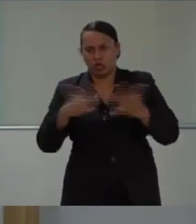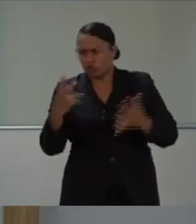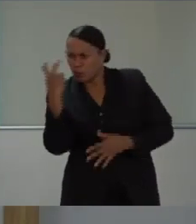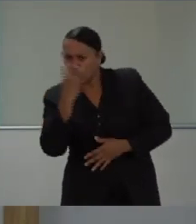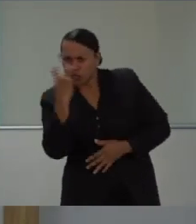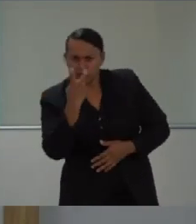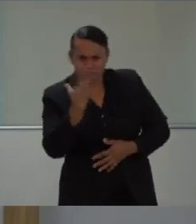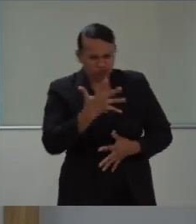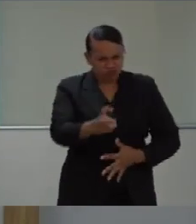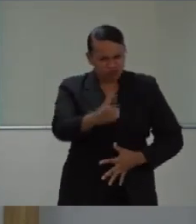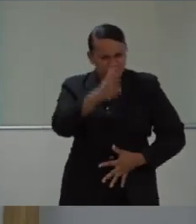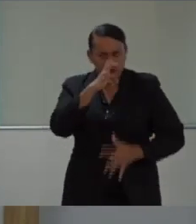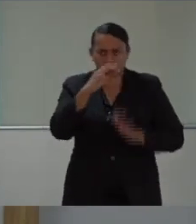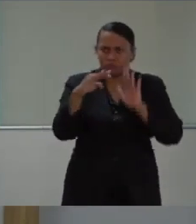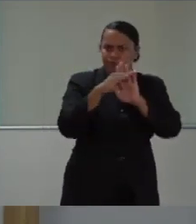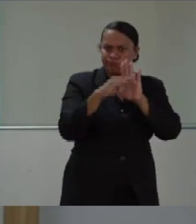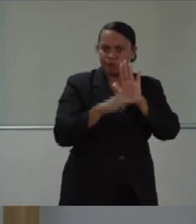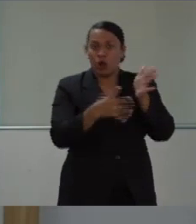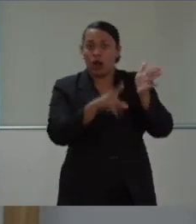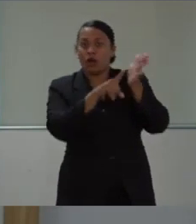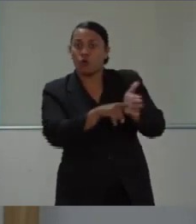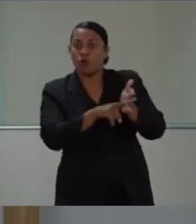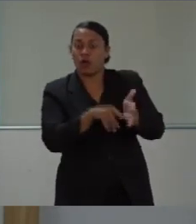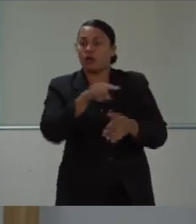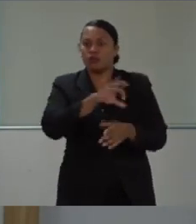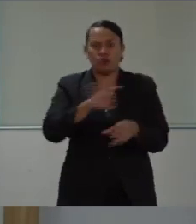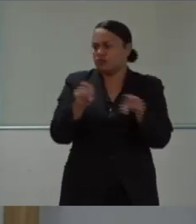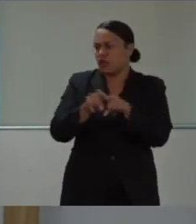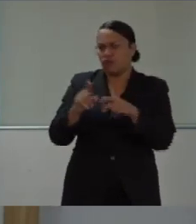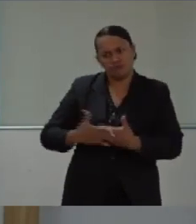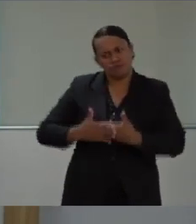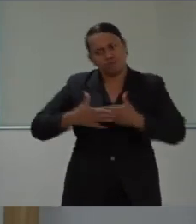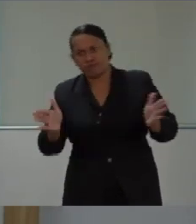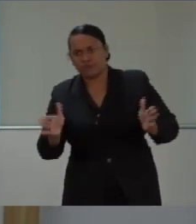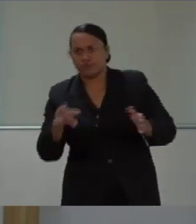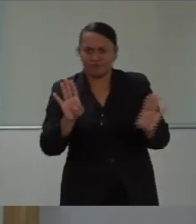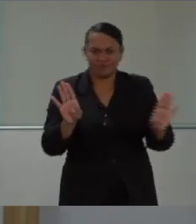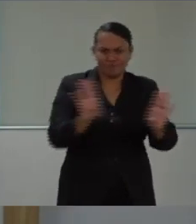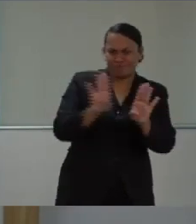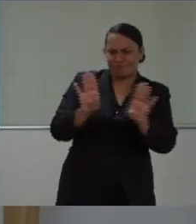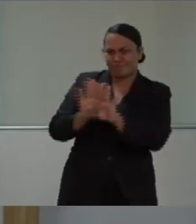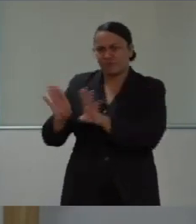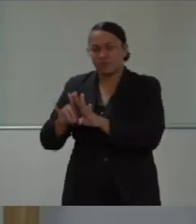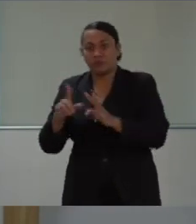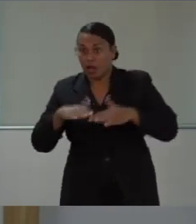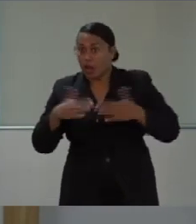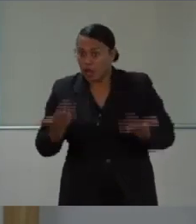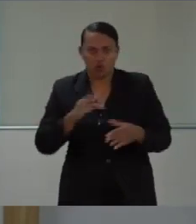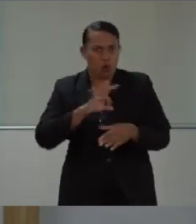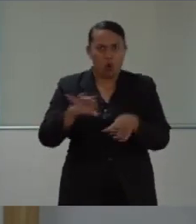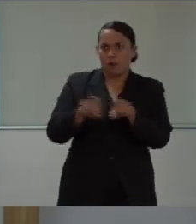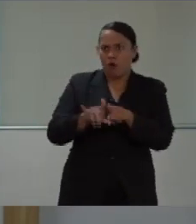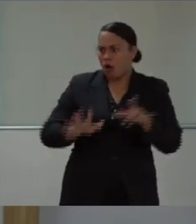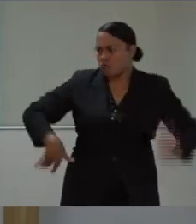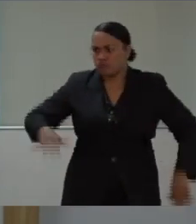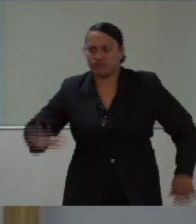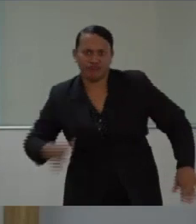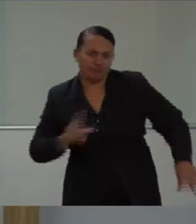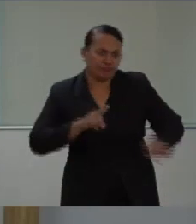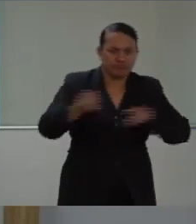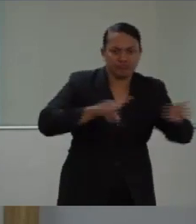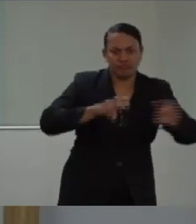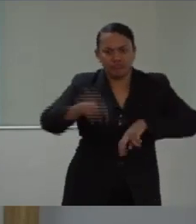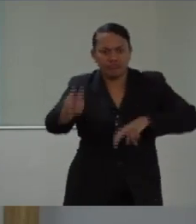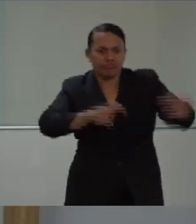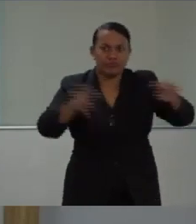sure no one takes this as an opportunity to skirt any of our directives. It was the people of Lautoka who helped make